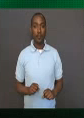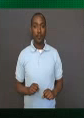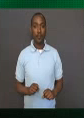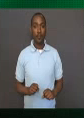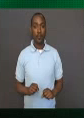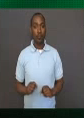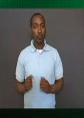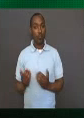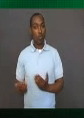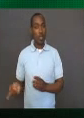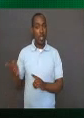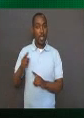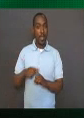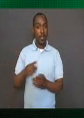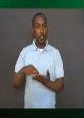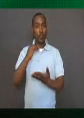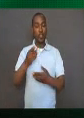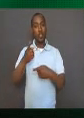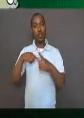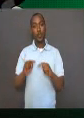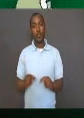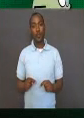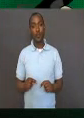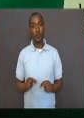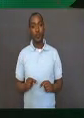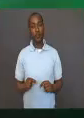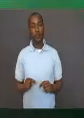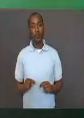Let's get back to our lesson.